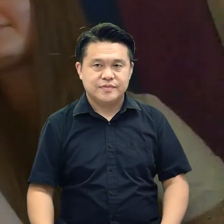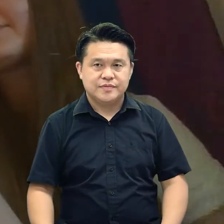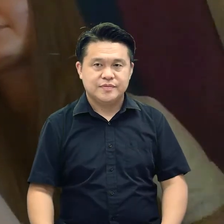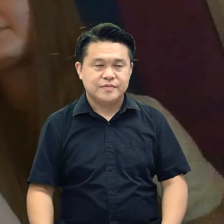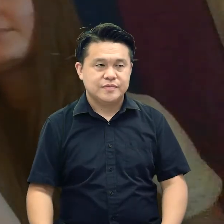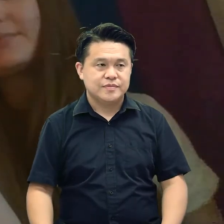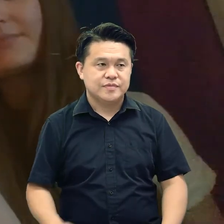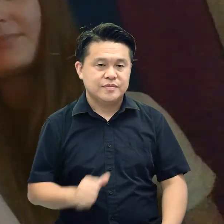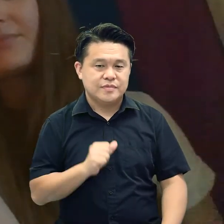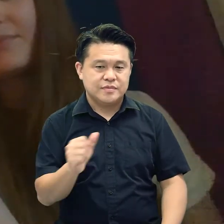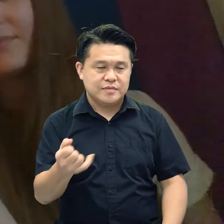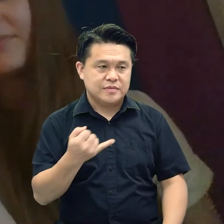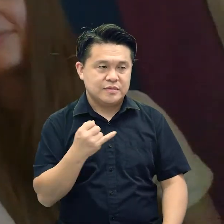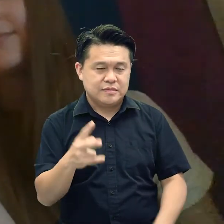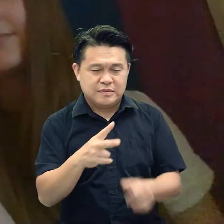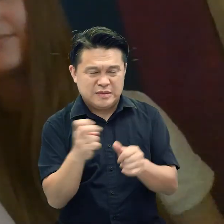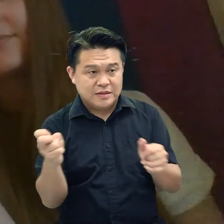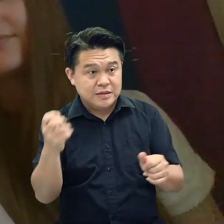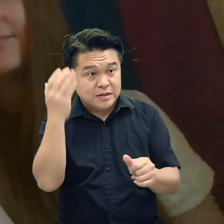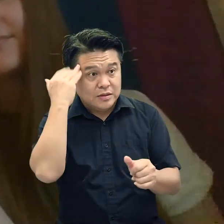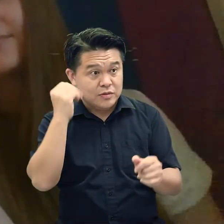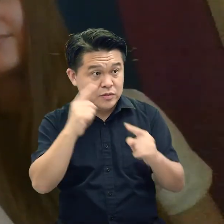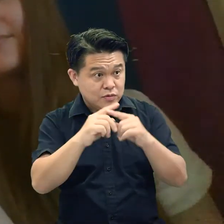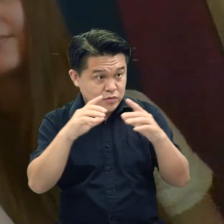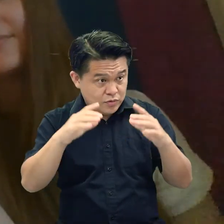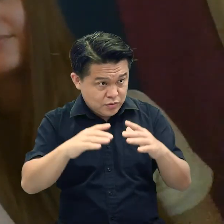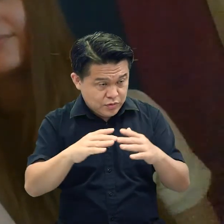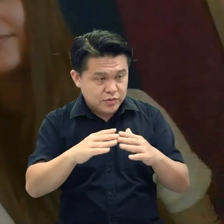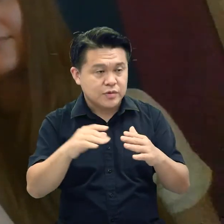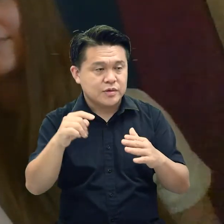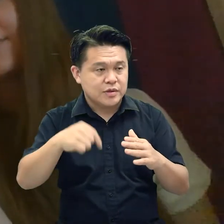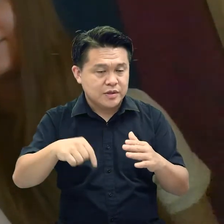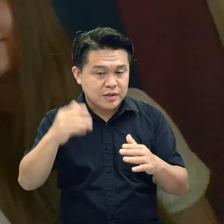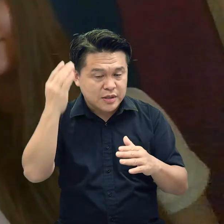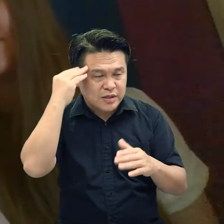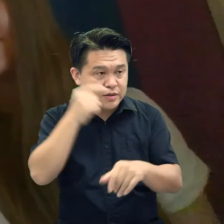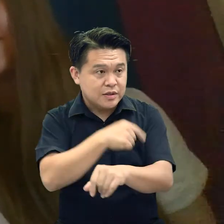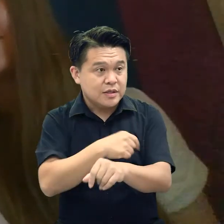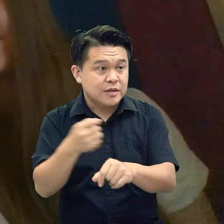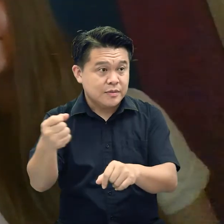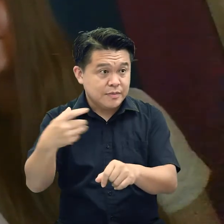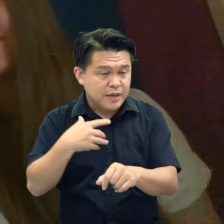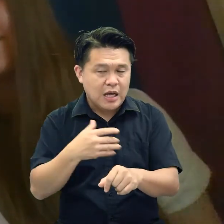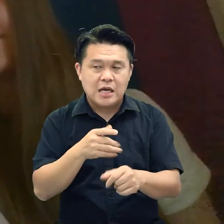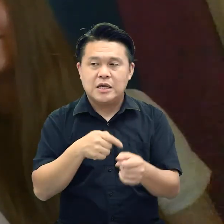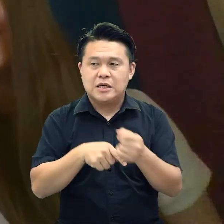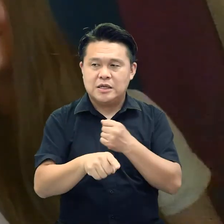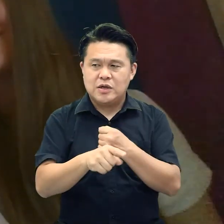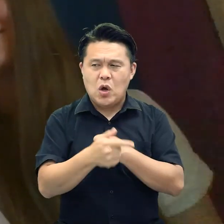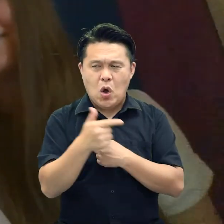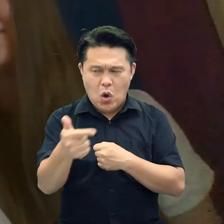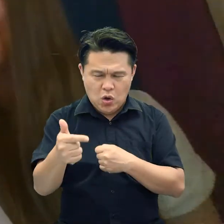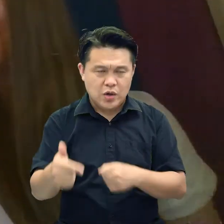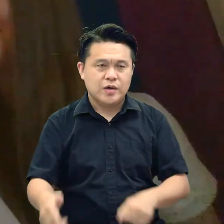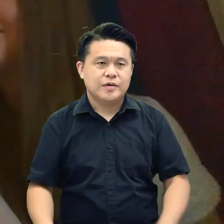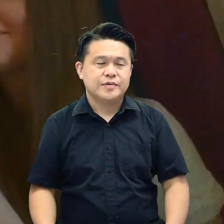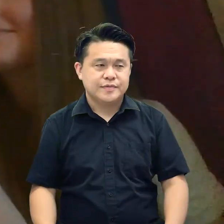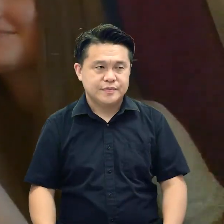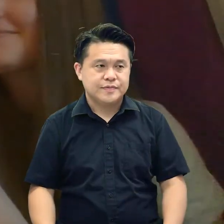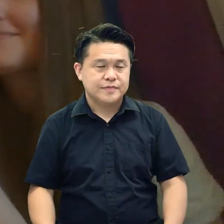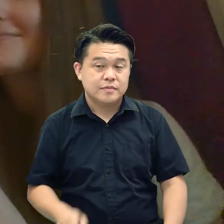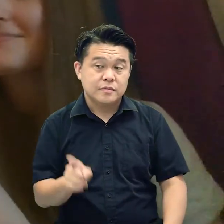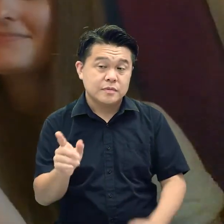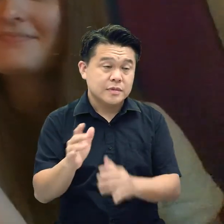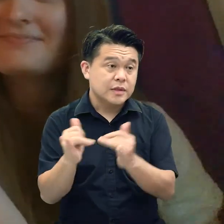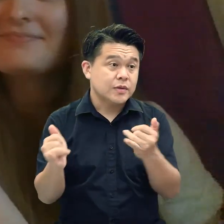community, but because of her acceptance, because she's a deacon, she's a Korean deacon at my